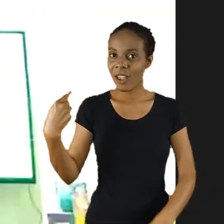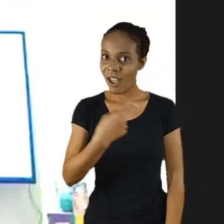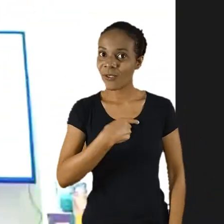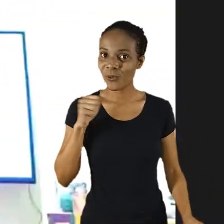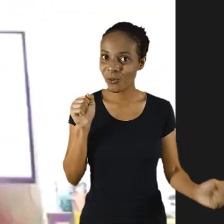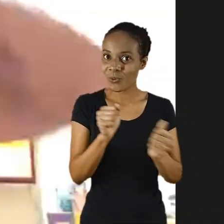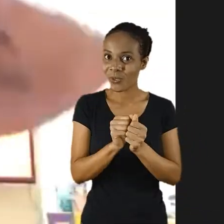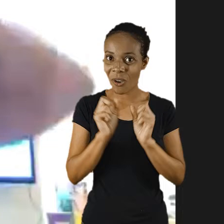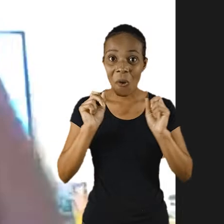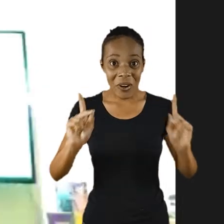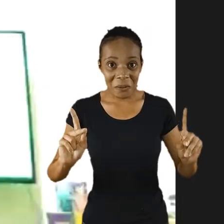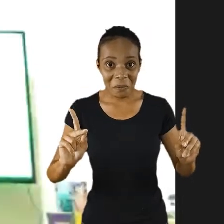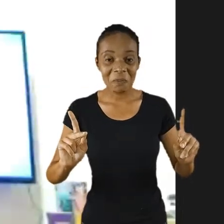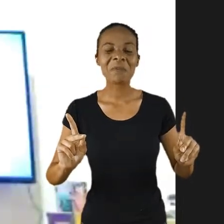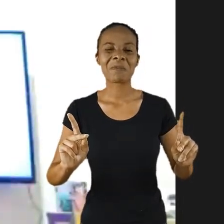junta. Tudo?